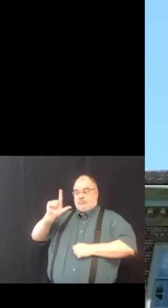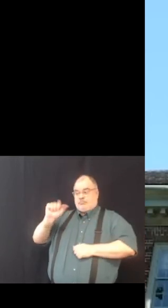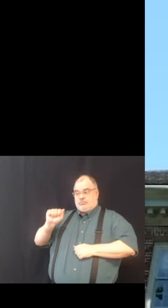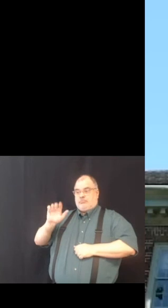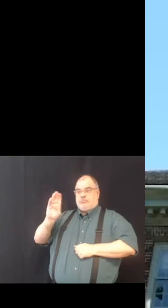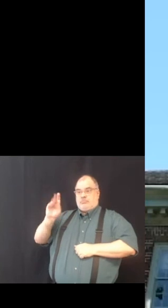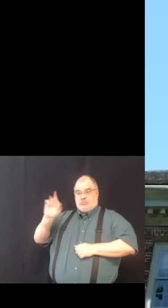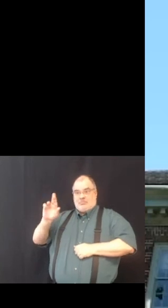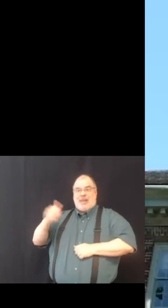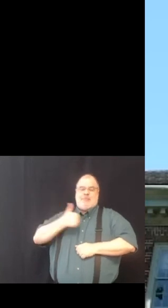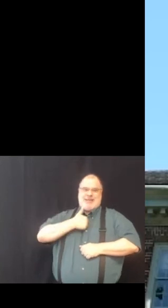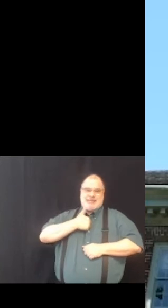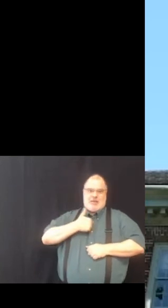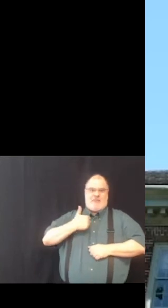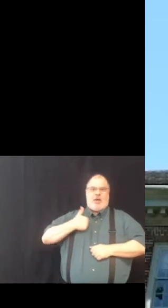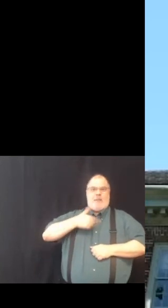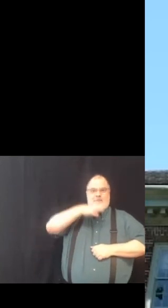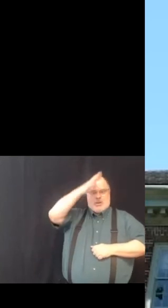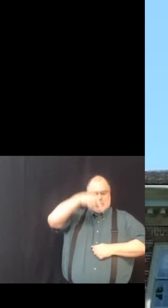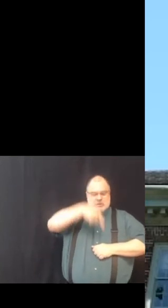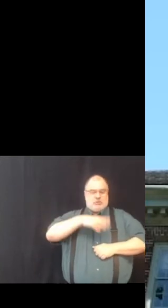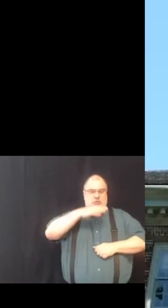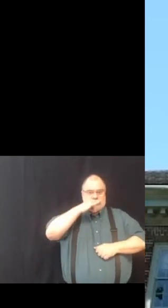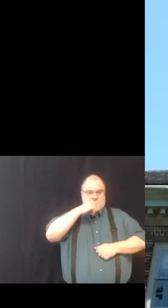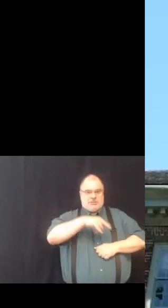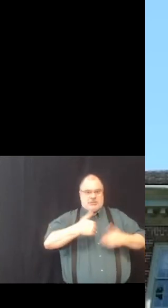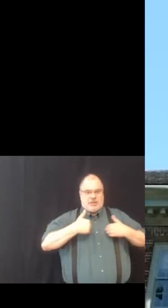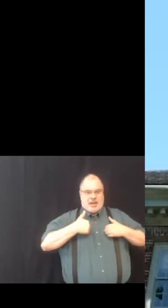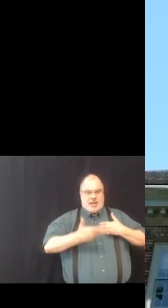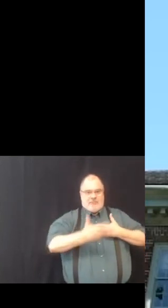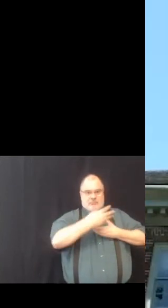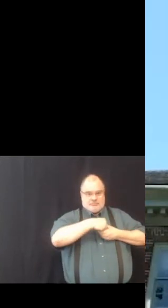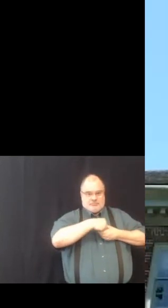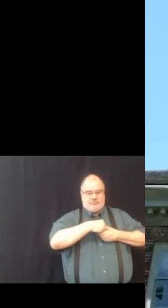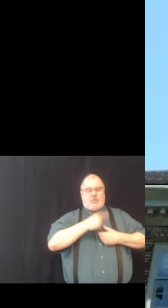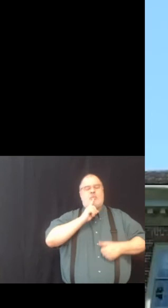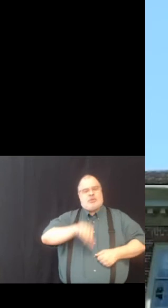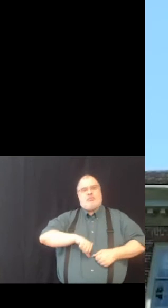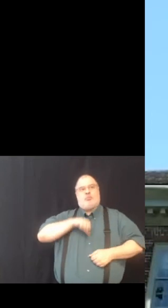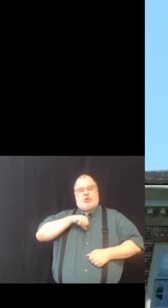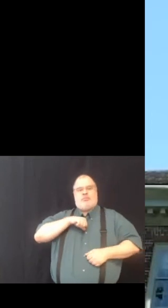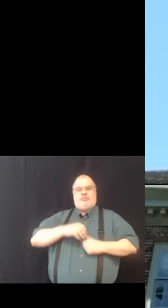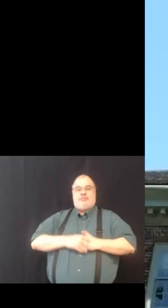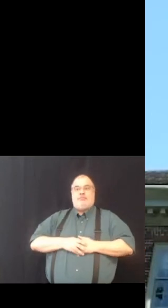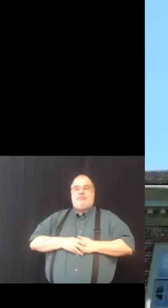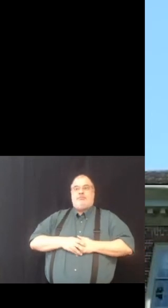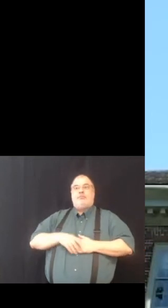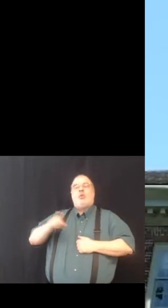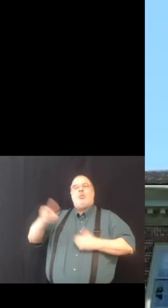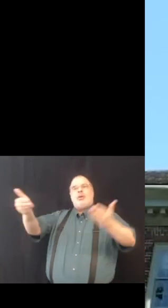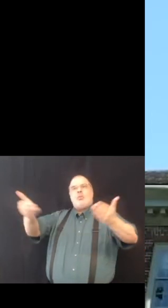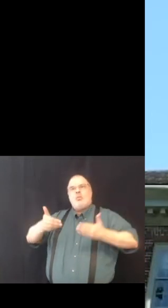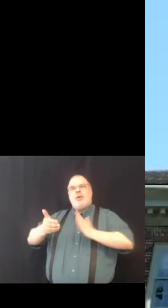with autism, I am extremely proud to be accepting this award. The Florida Bar welcomes the talents of everyone